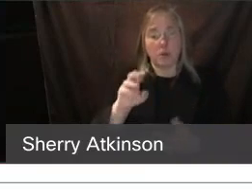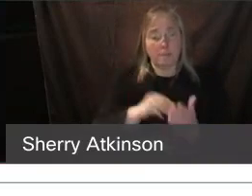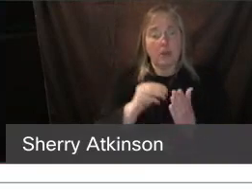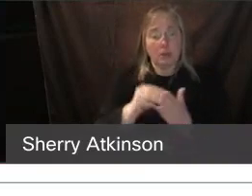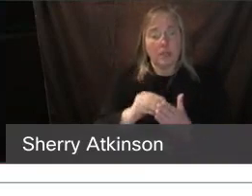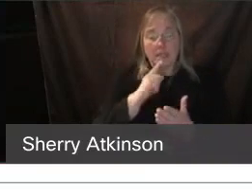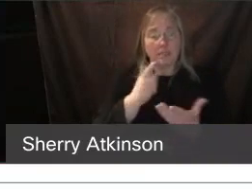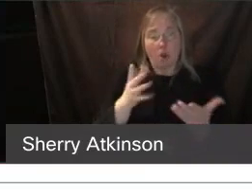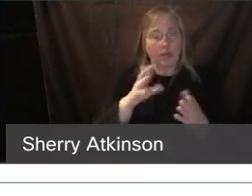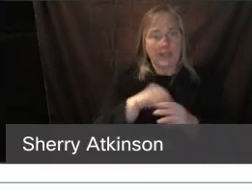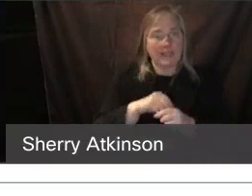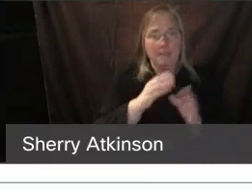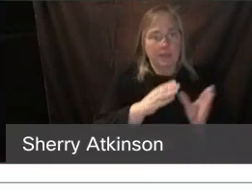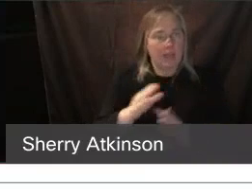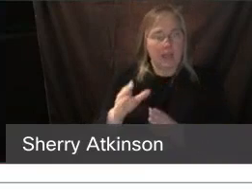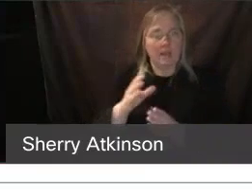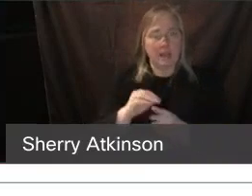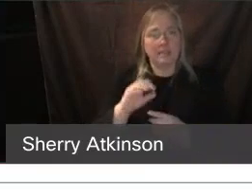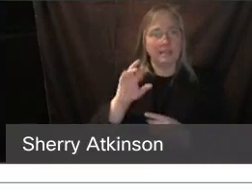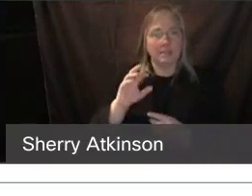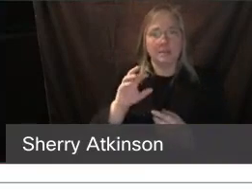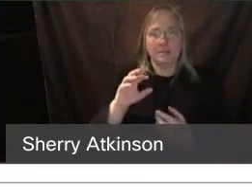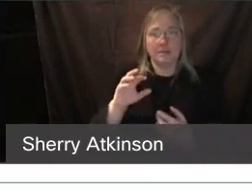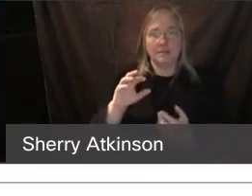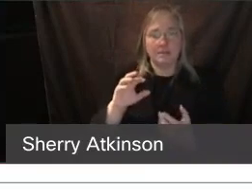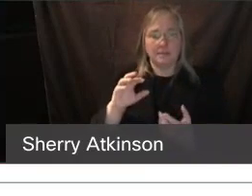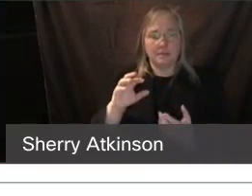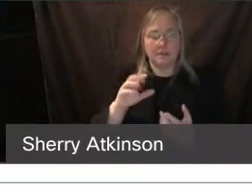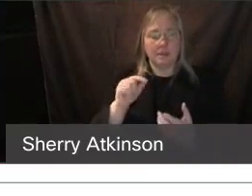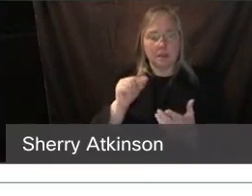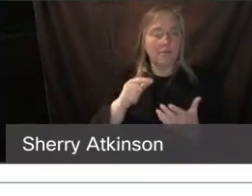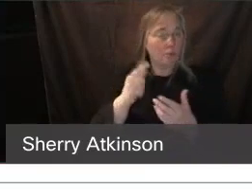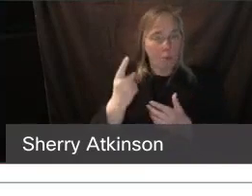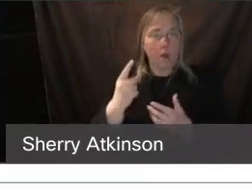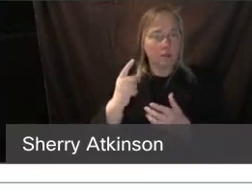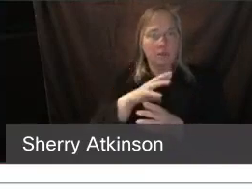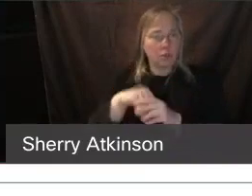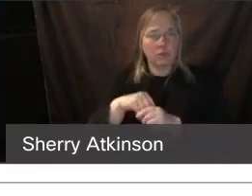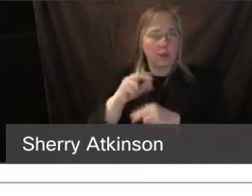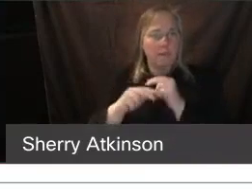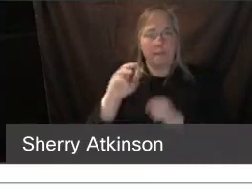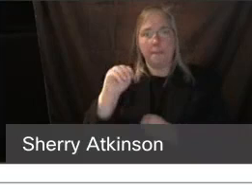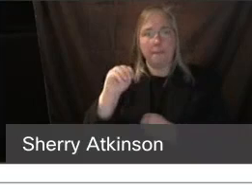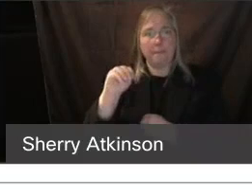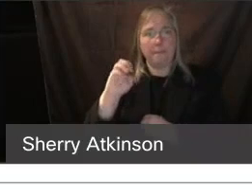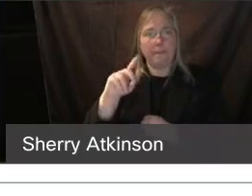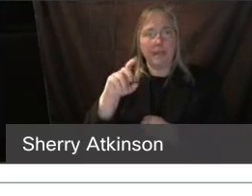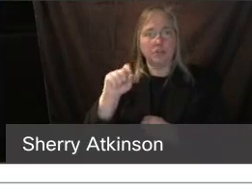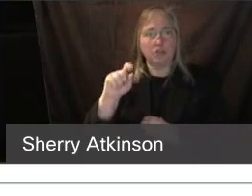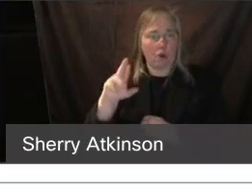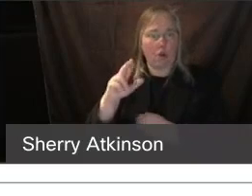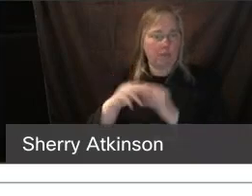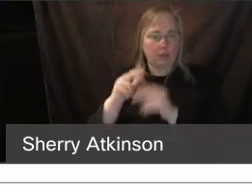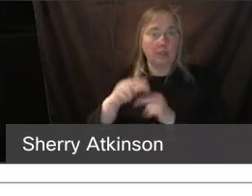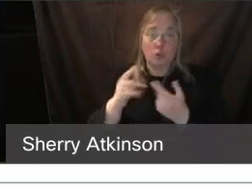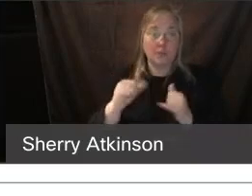is left. The difference is already been built, including the MedStar building that Larry mentioned earlier. So there's a ways to